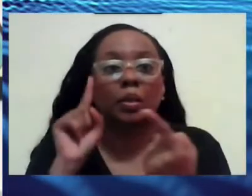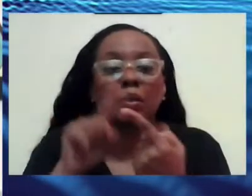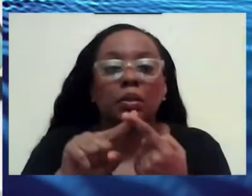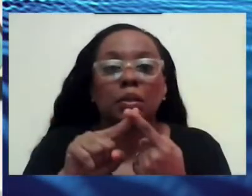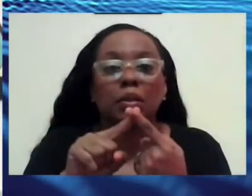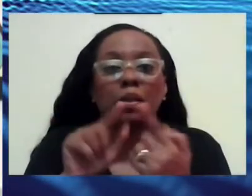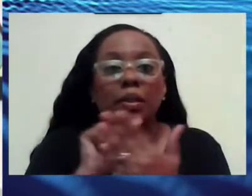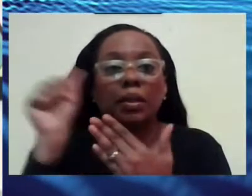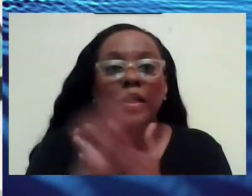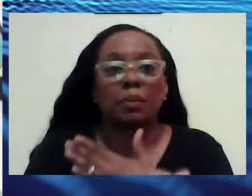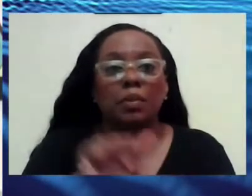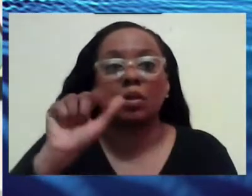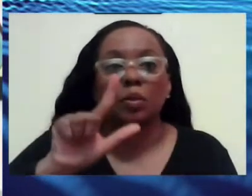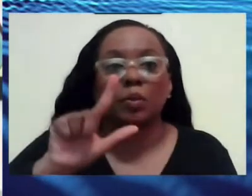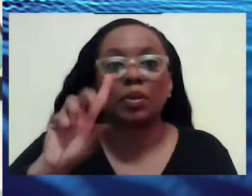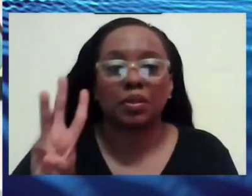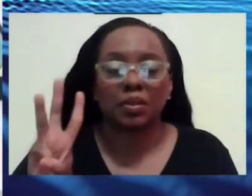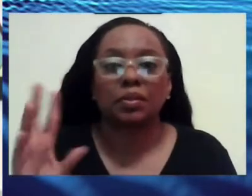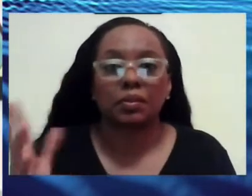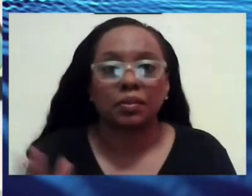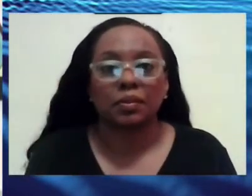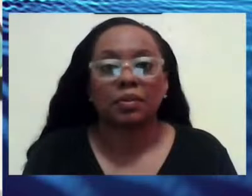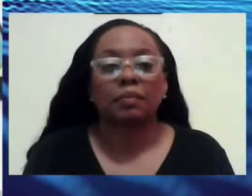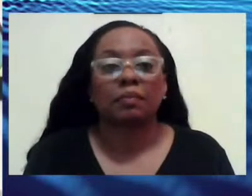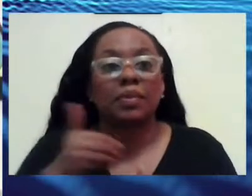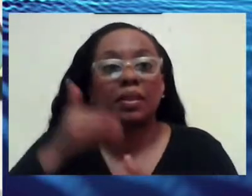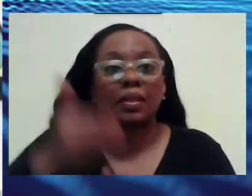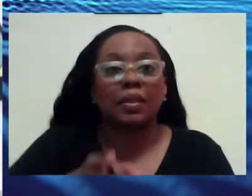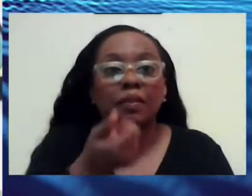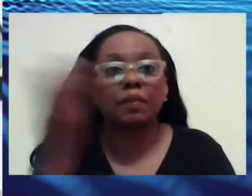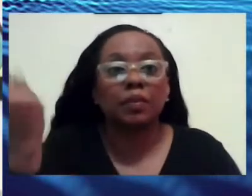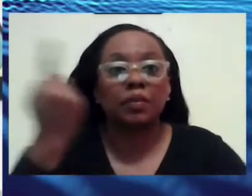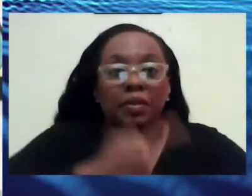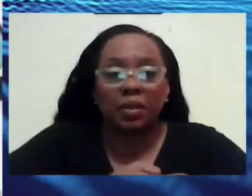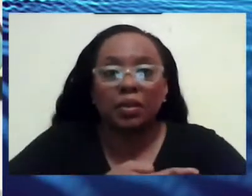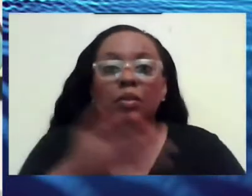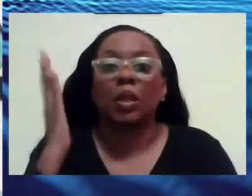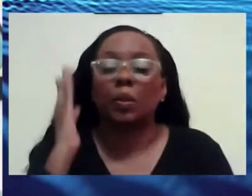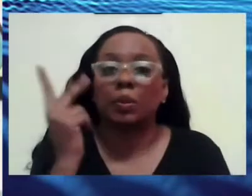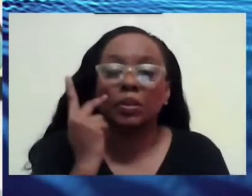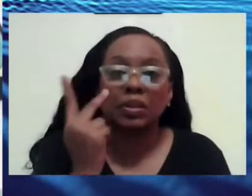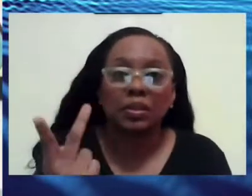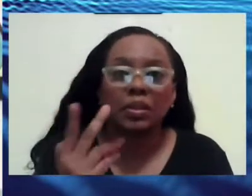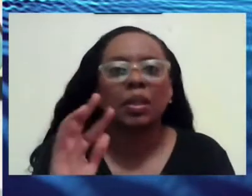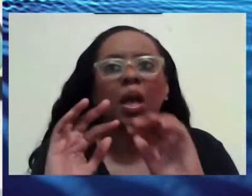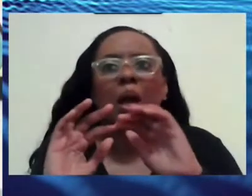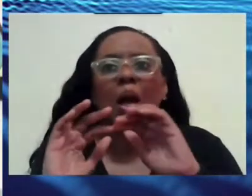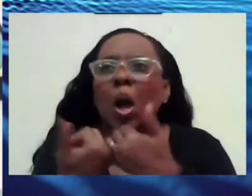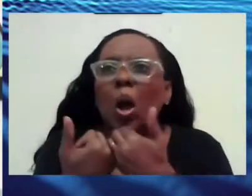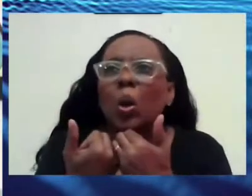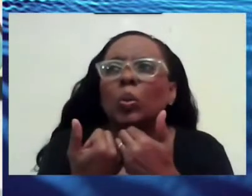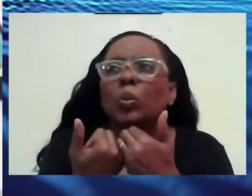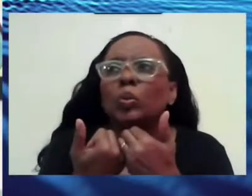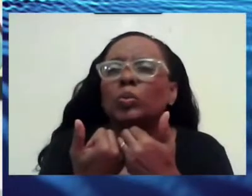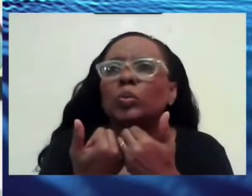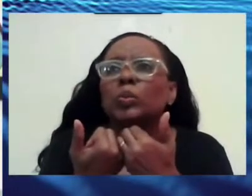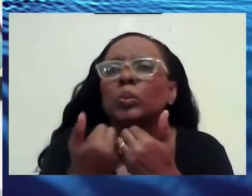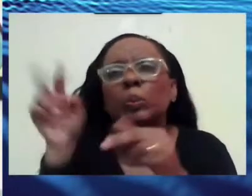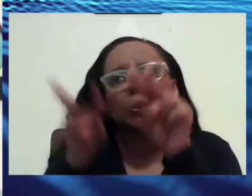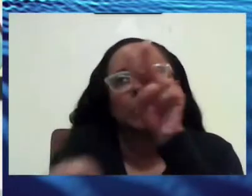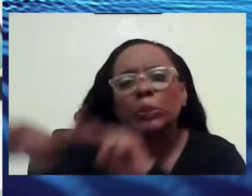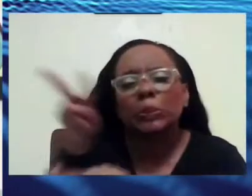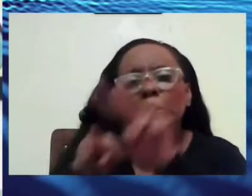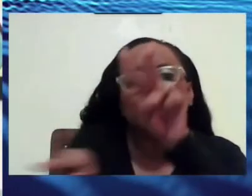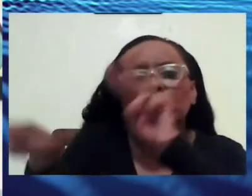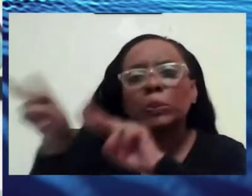the 26th, we will have, over the next couple of days, rather, we will be able to know how things are taking shape. And we'll get an idea, I think,